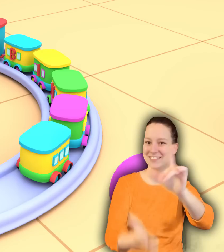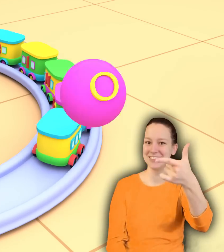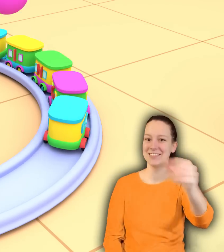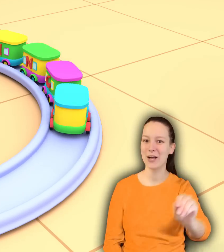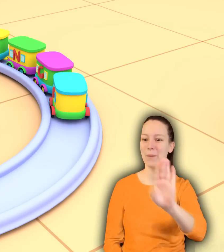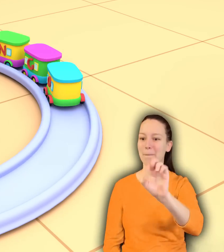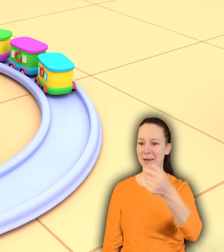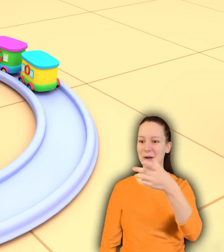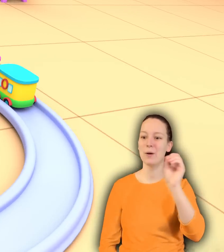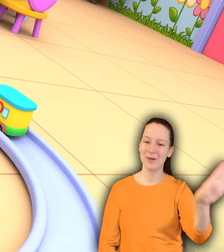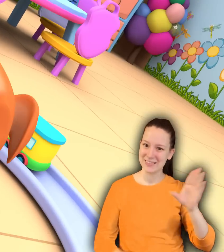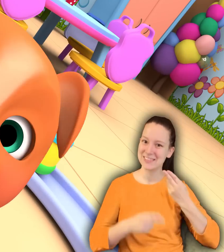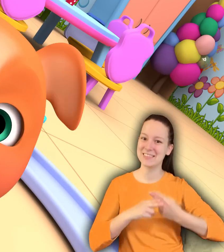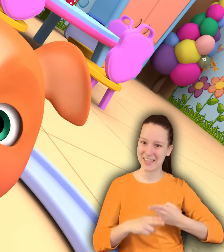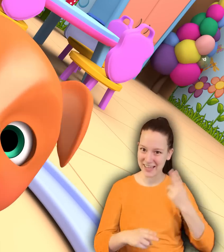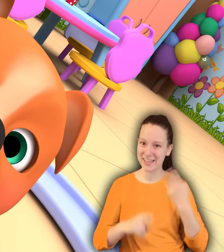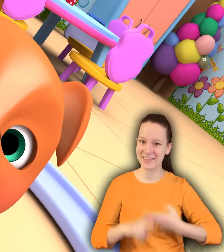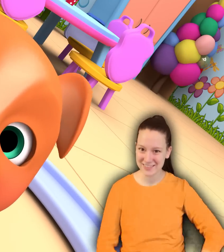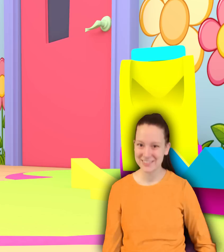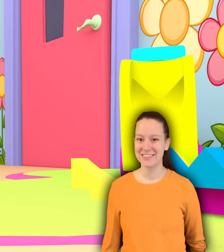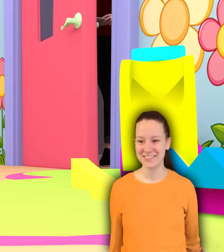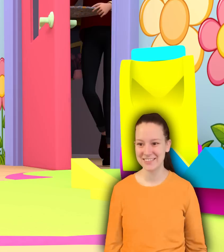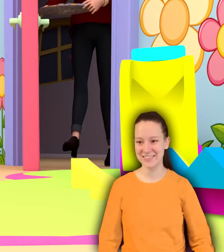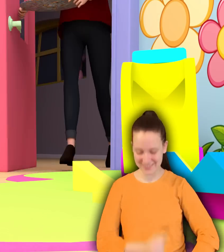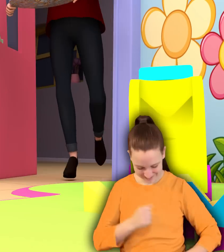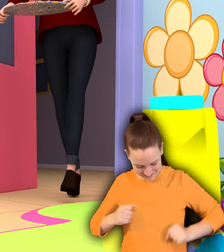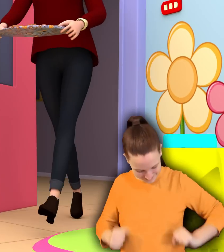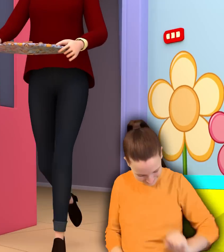Gio Gio and Bingo was his